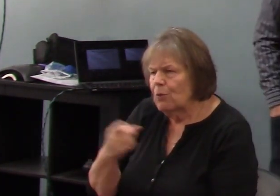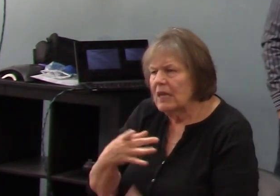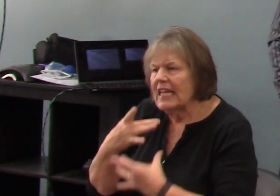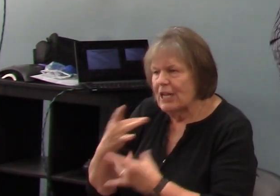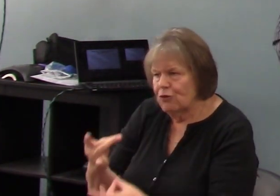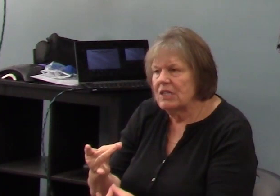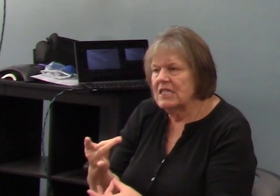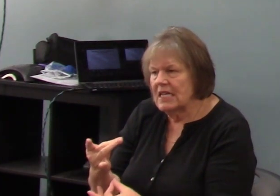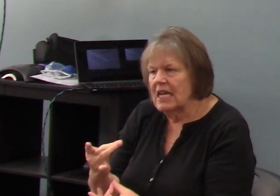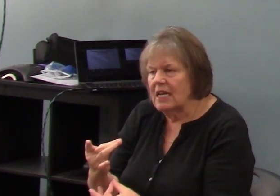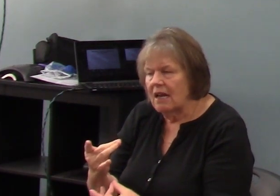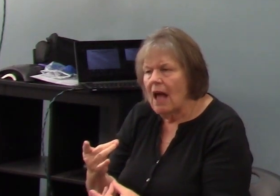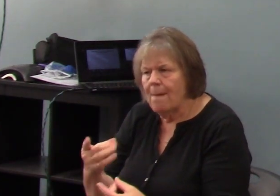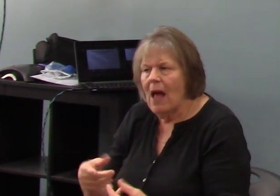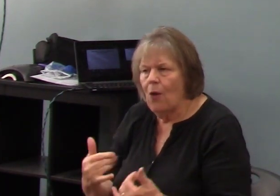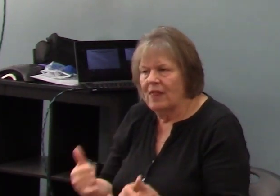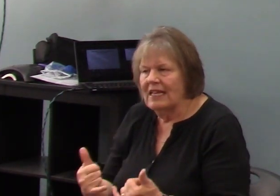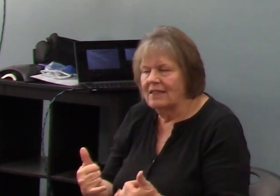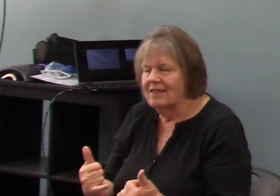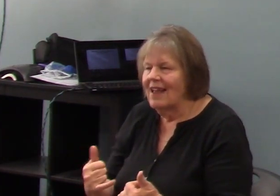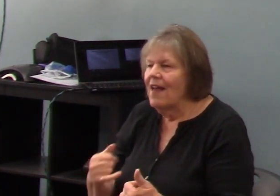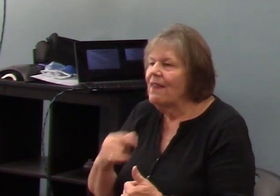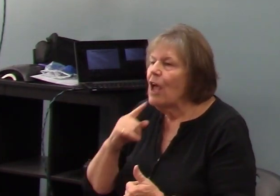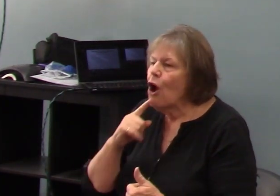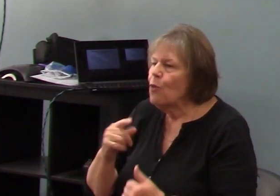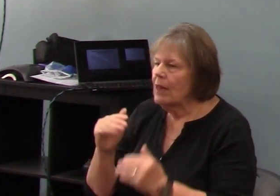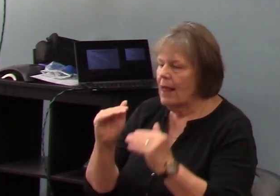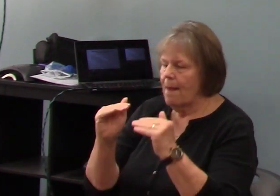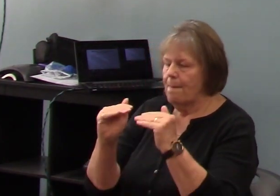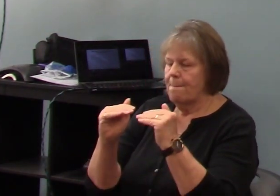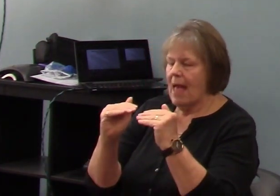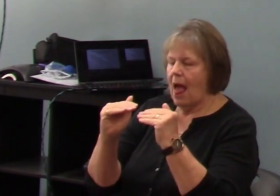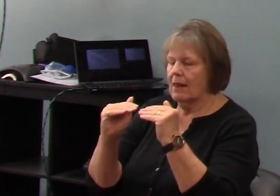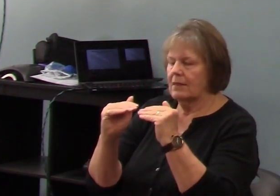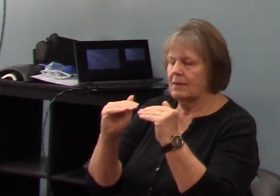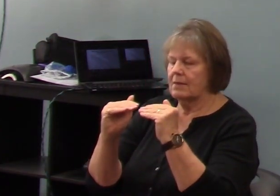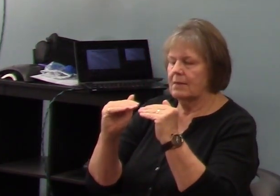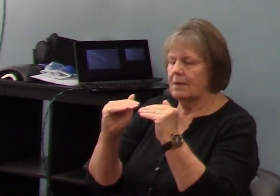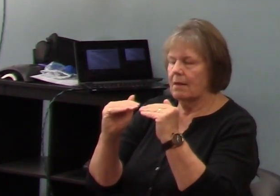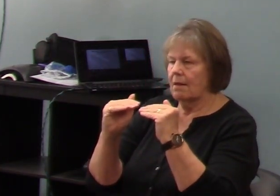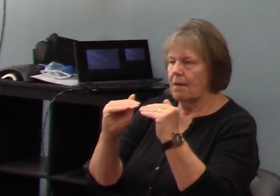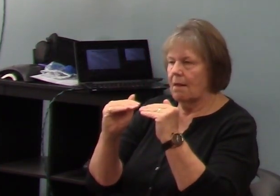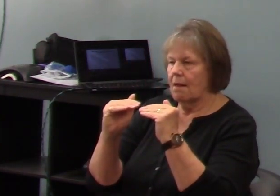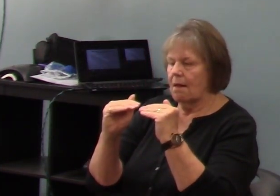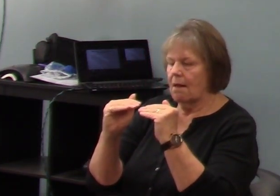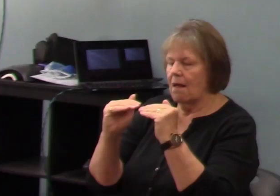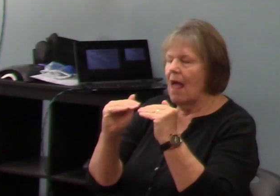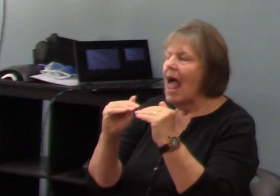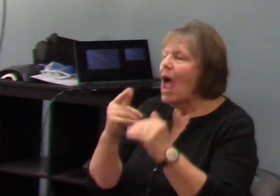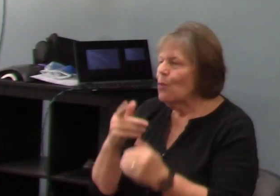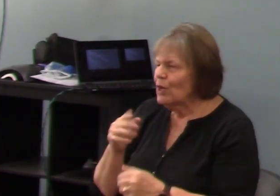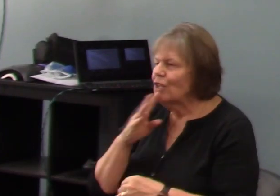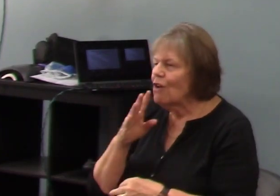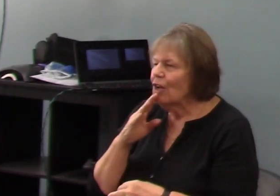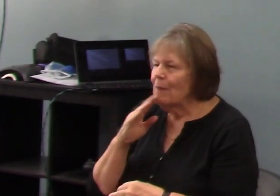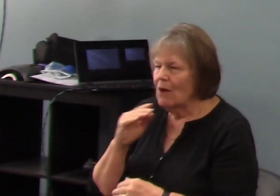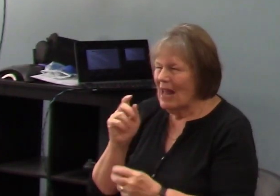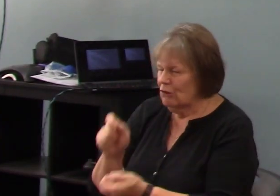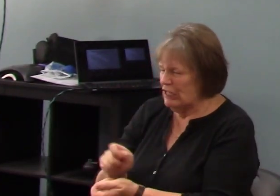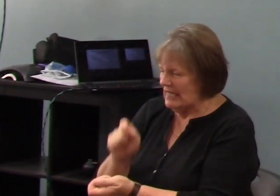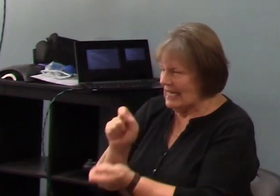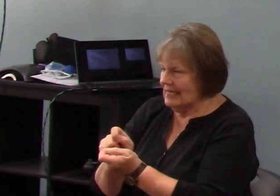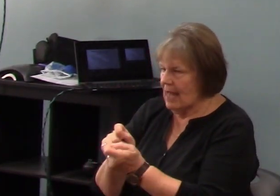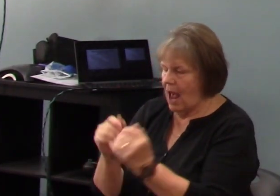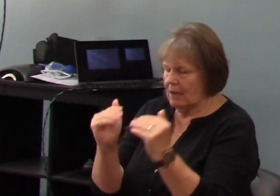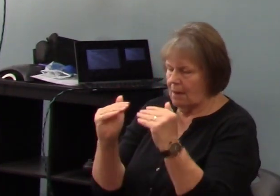They're extremely finely balanced. And we're going to discuss exactly how finely balanced today, but